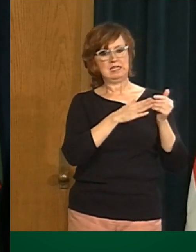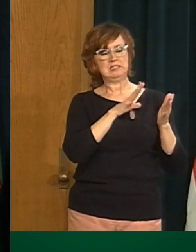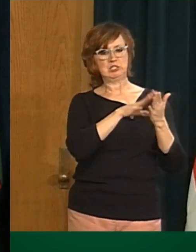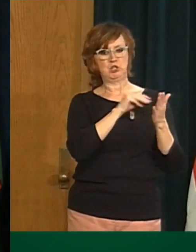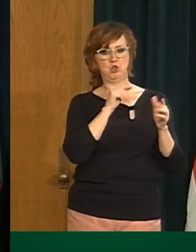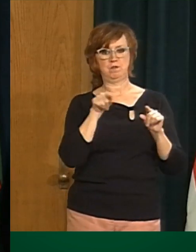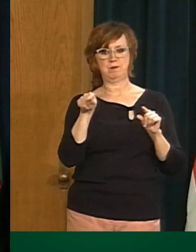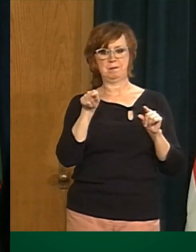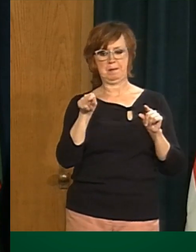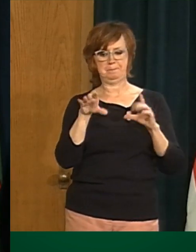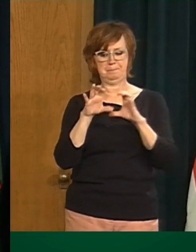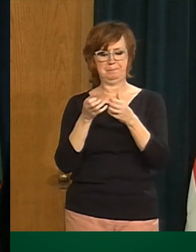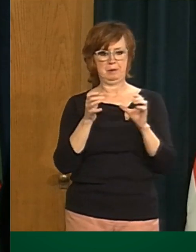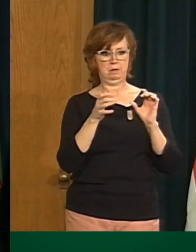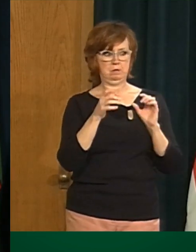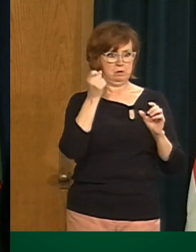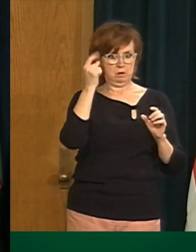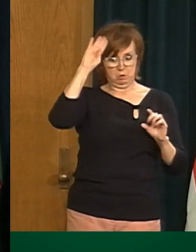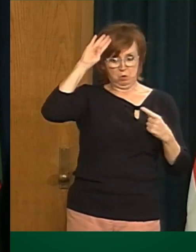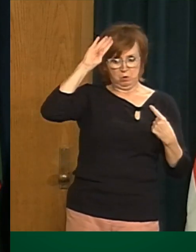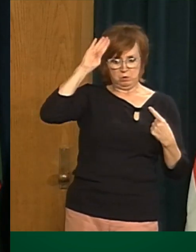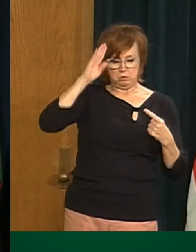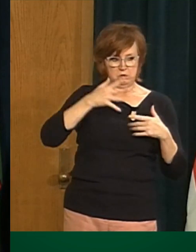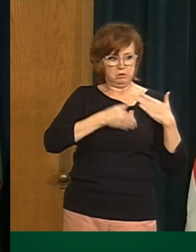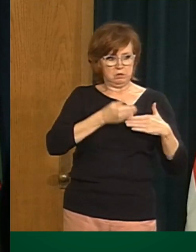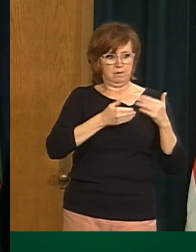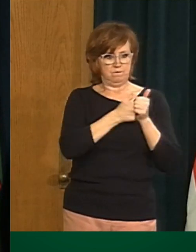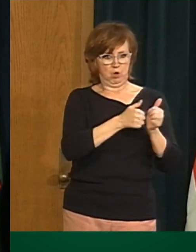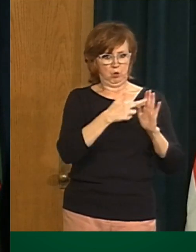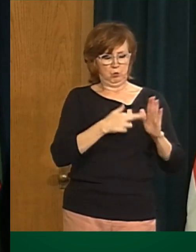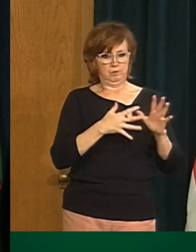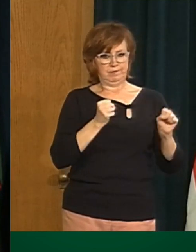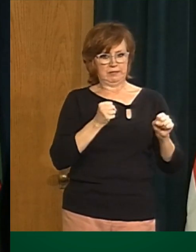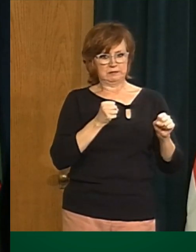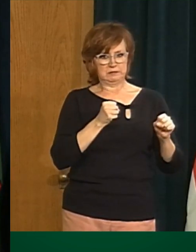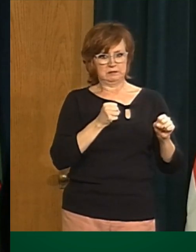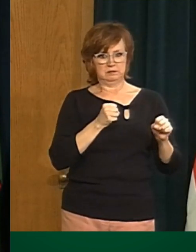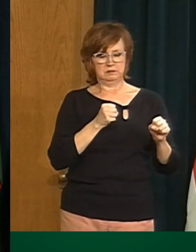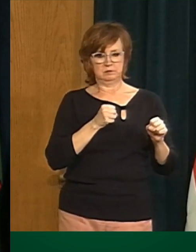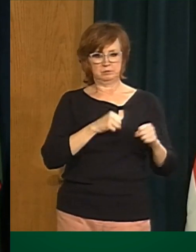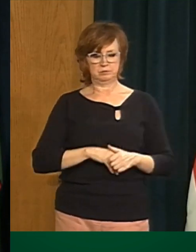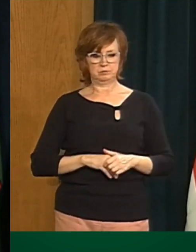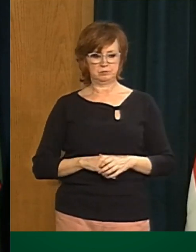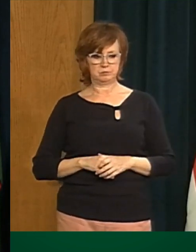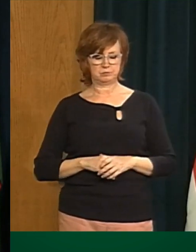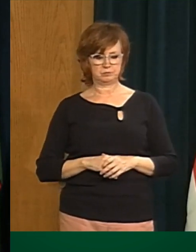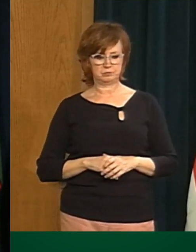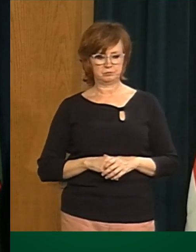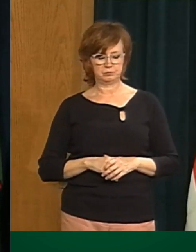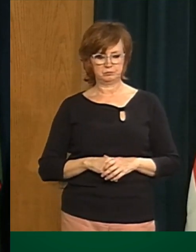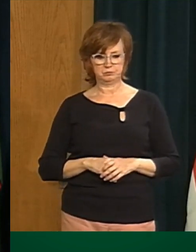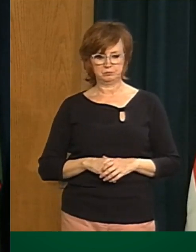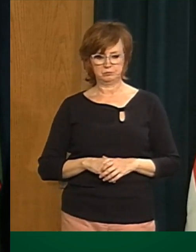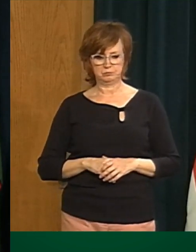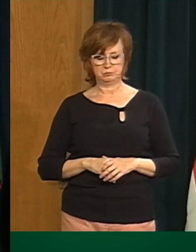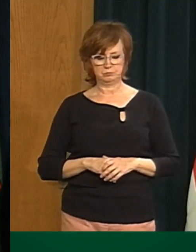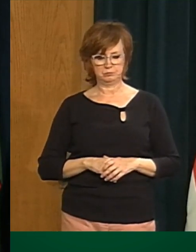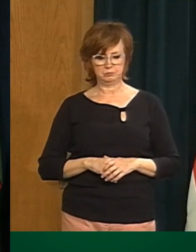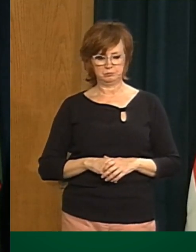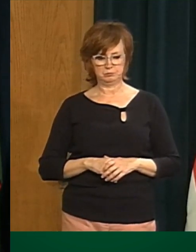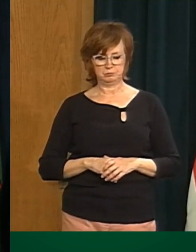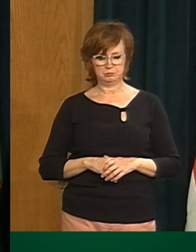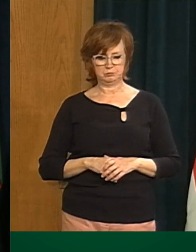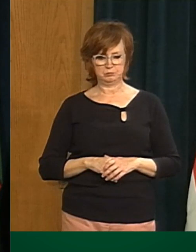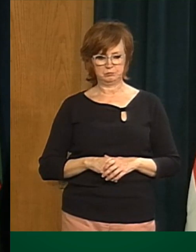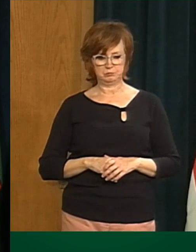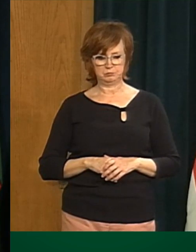greatly reduces the risk of those numbers of people being infected. But subsequent to a number of people being infected in and around the community